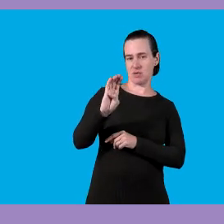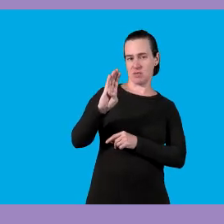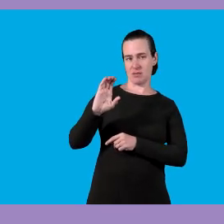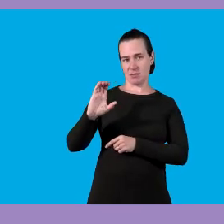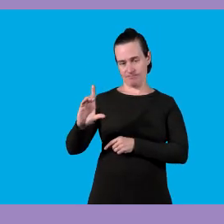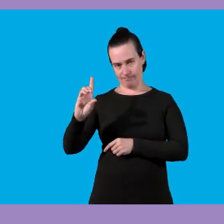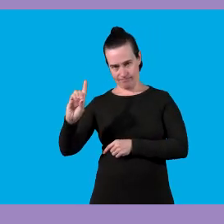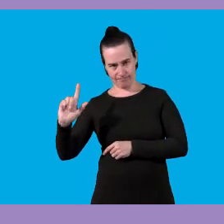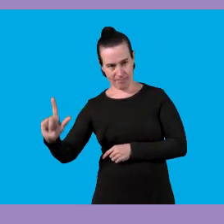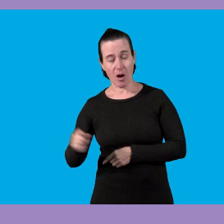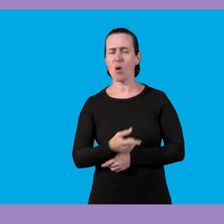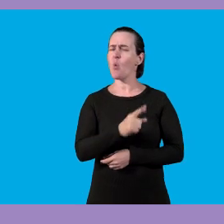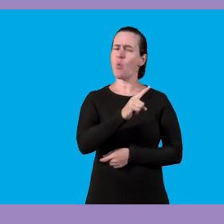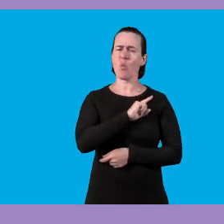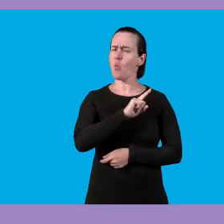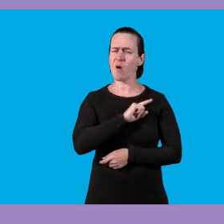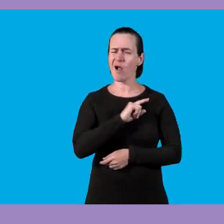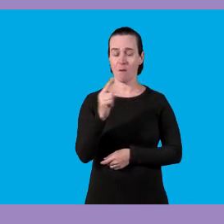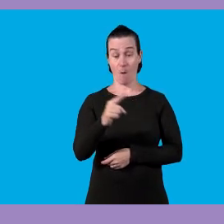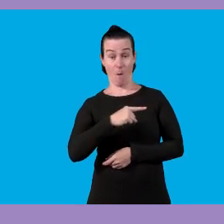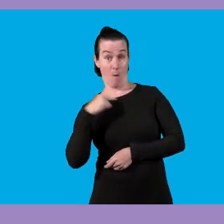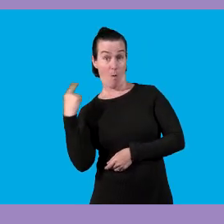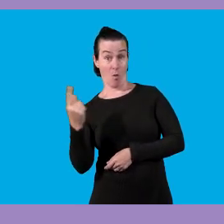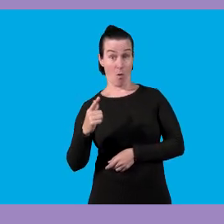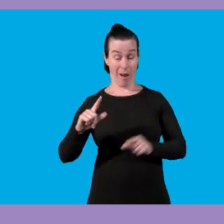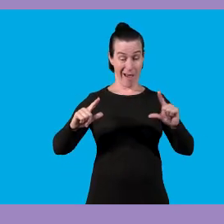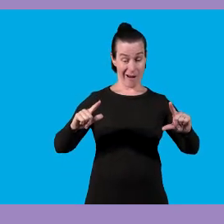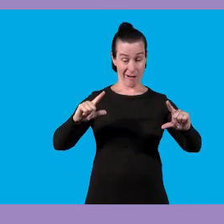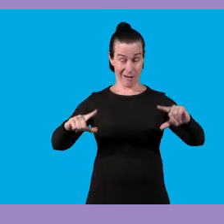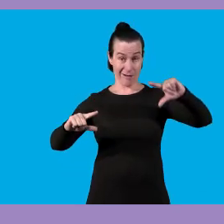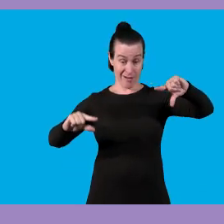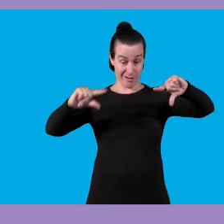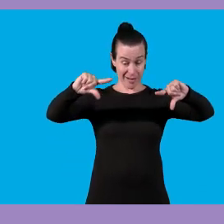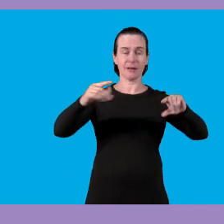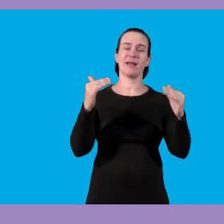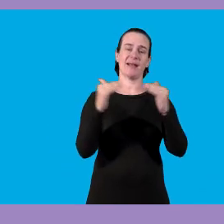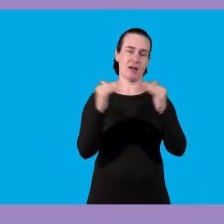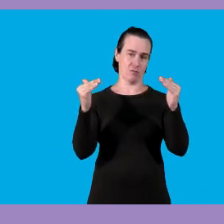ABCDL because all angles are equal.